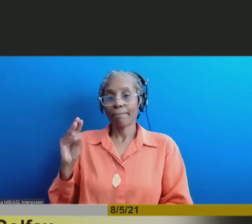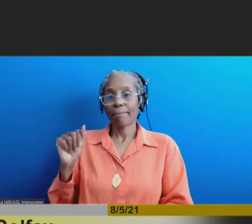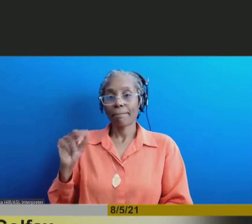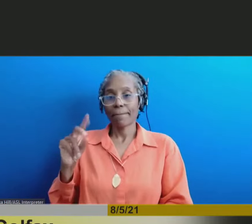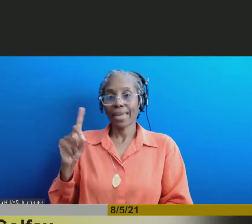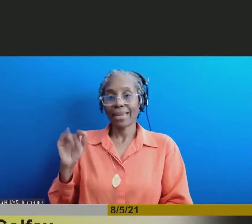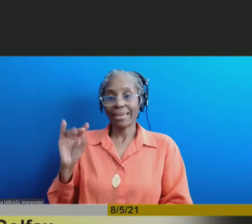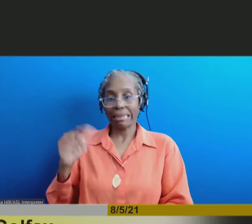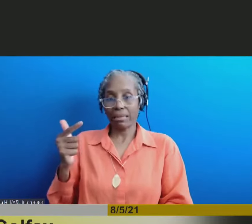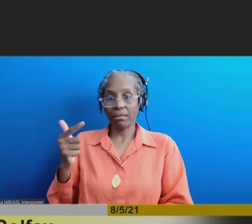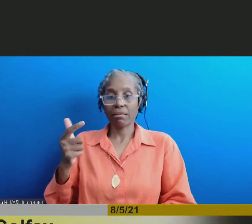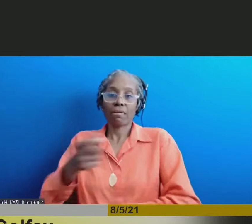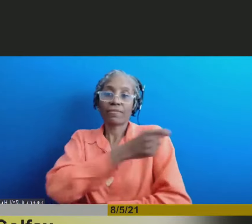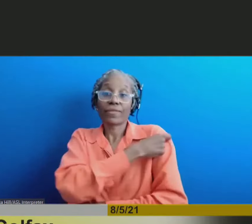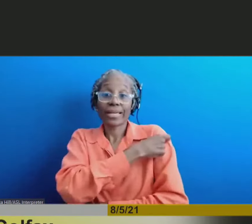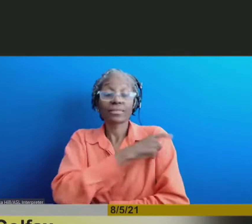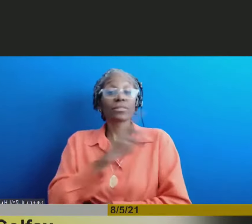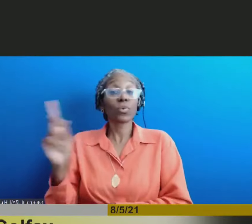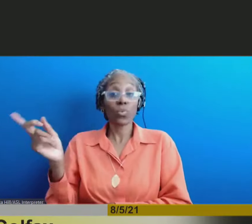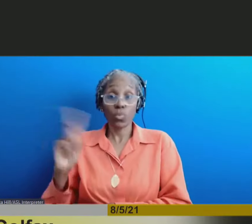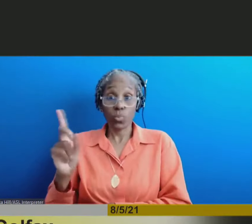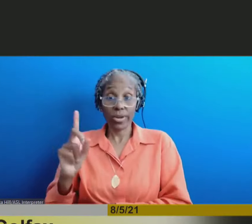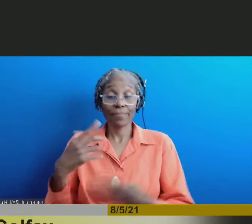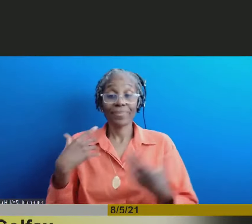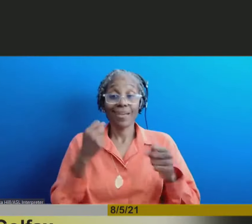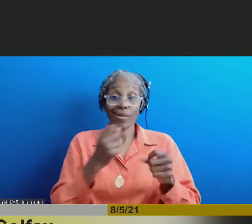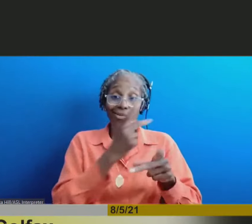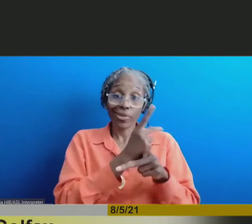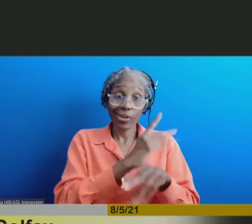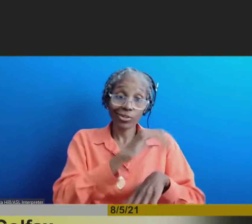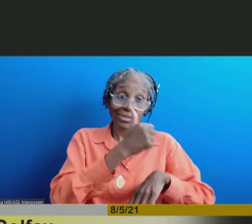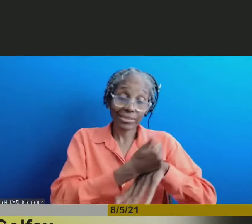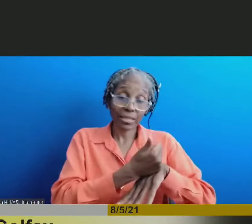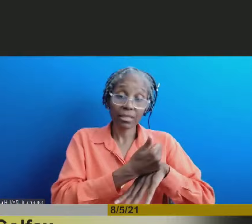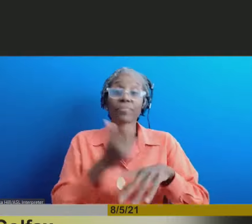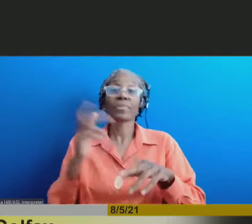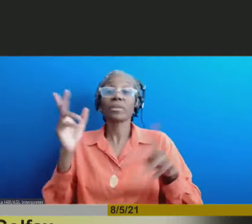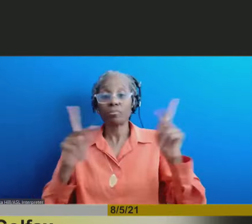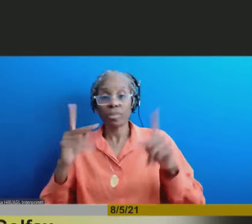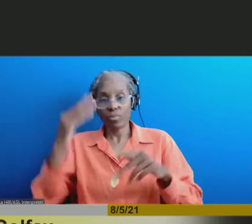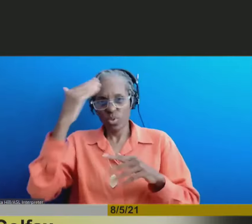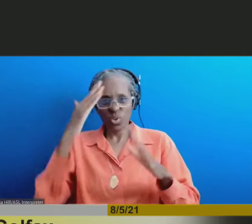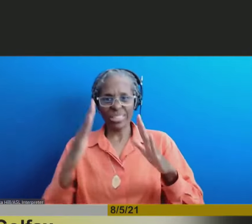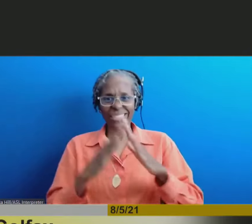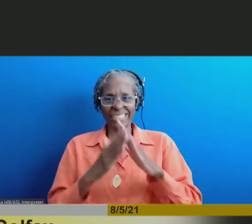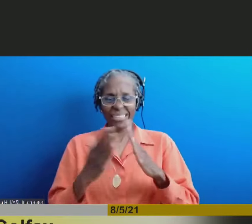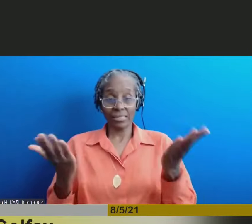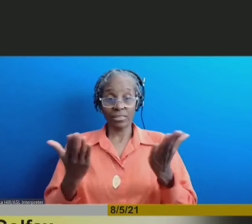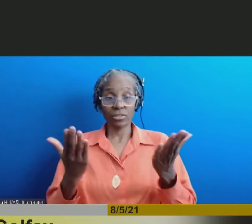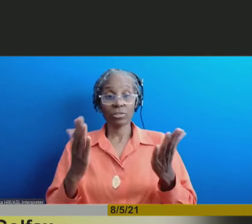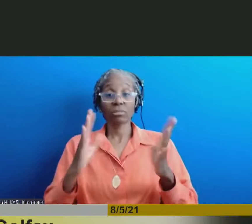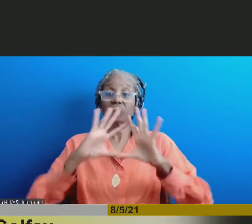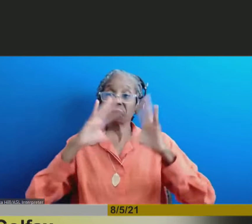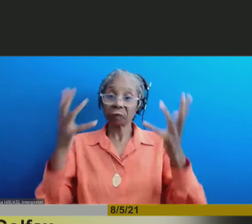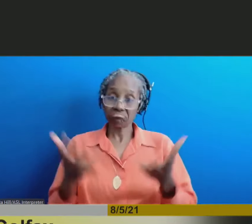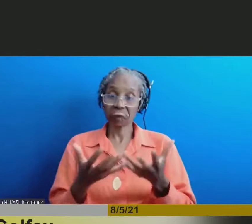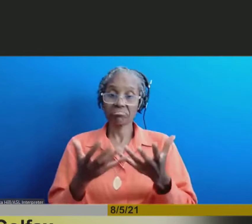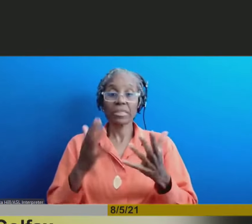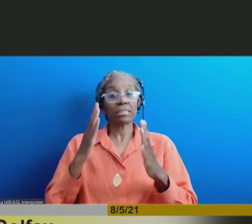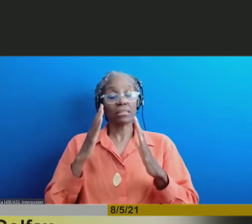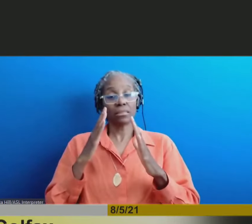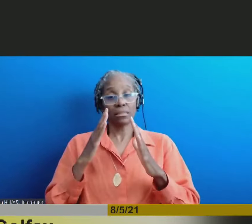settings, including in healthcare settings. And I think as people know, the city as a whole, the